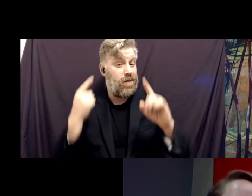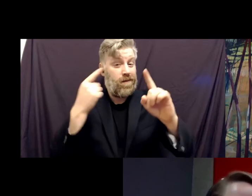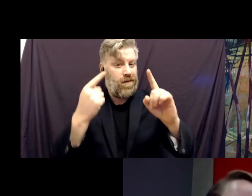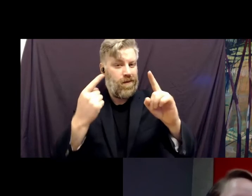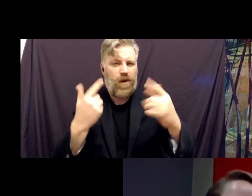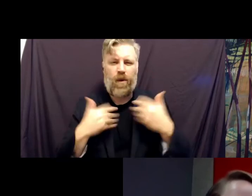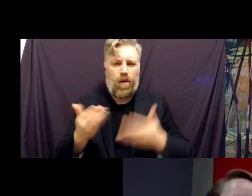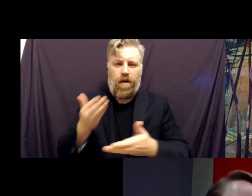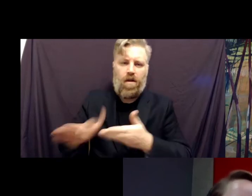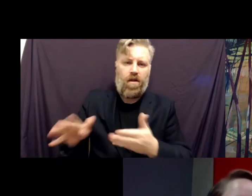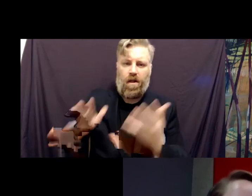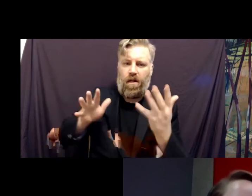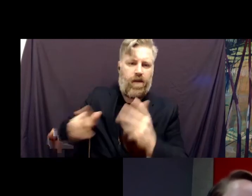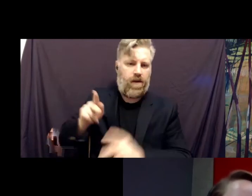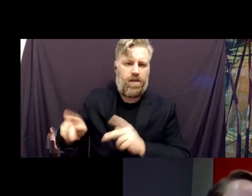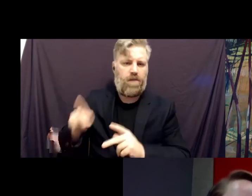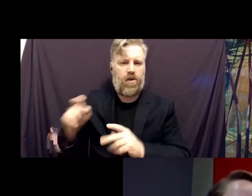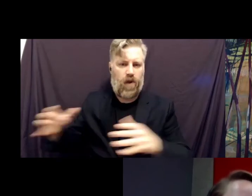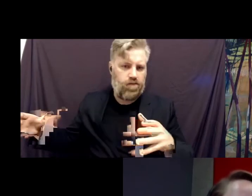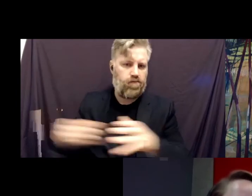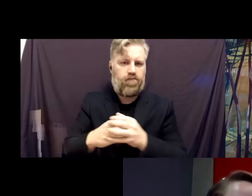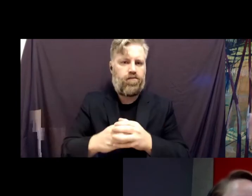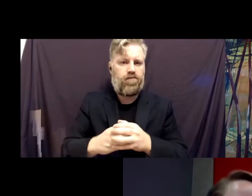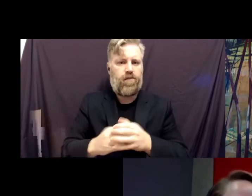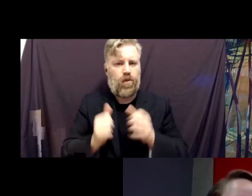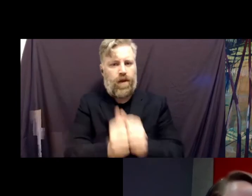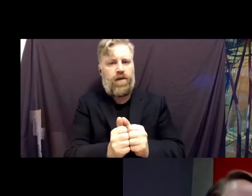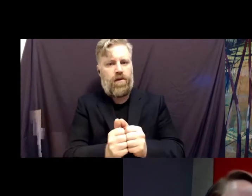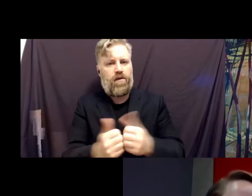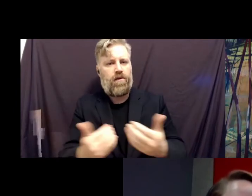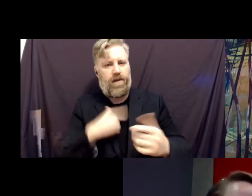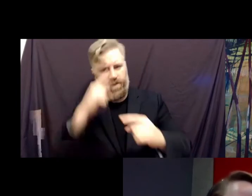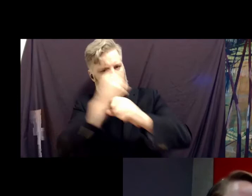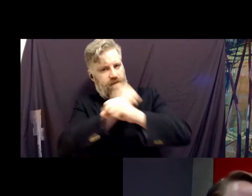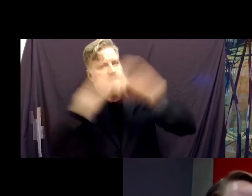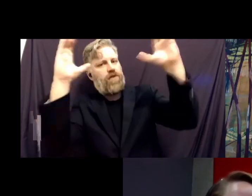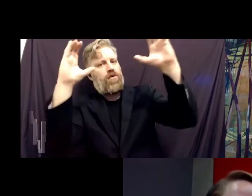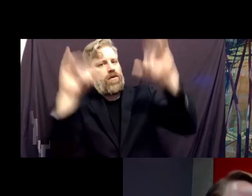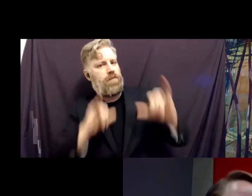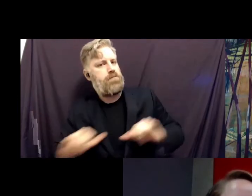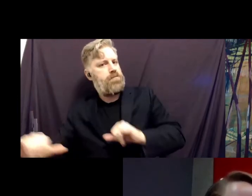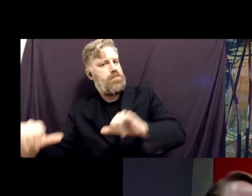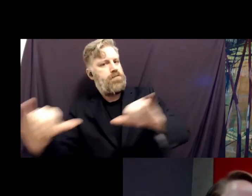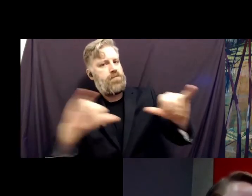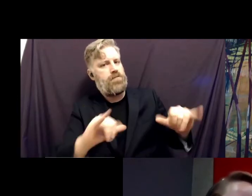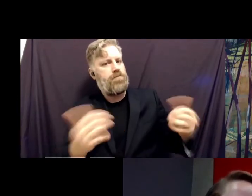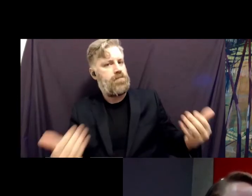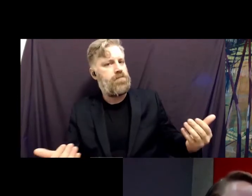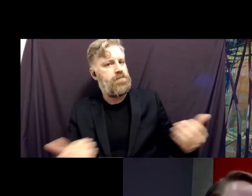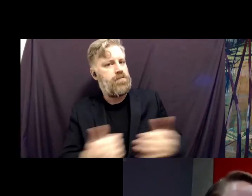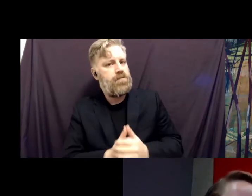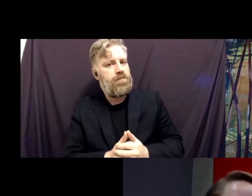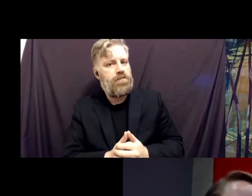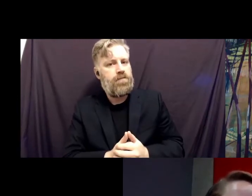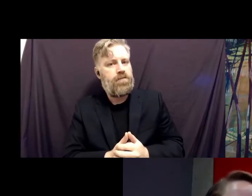behind, and we all have a vision, a common vision